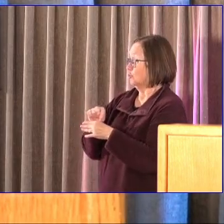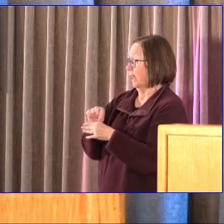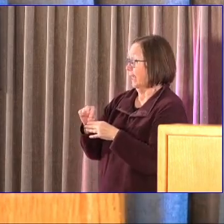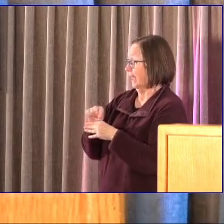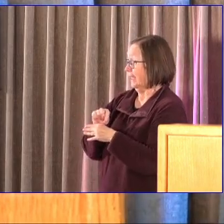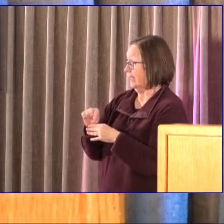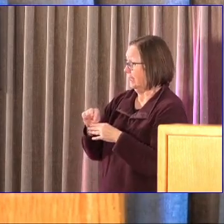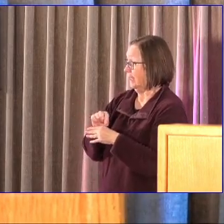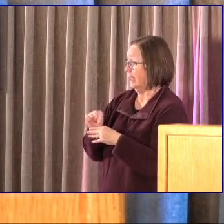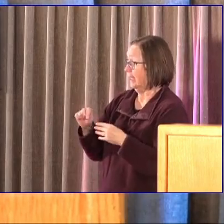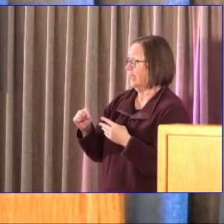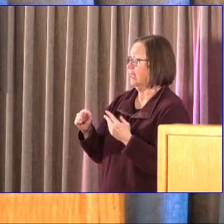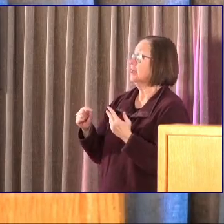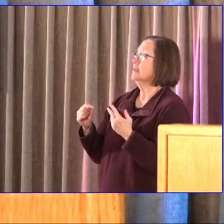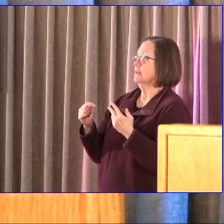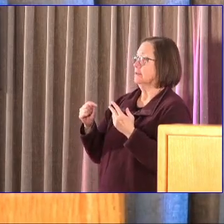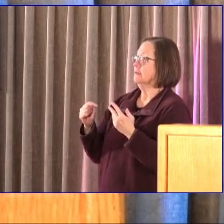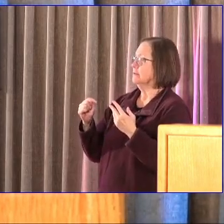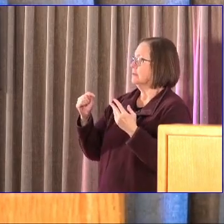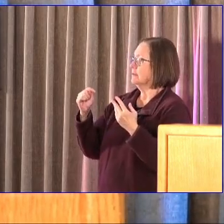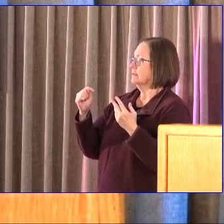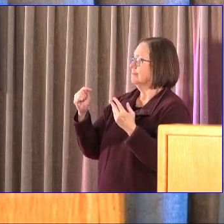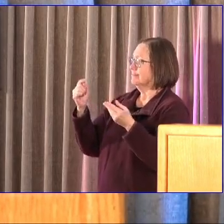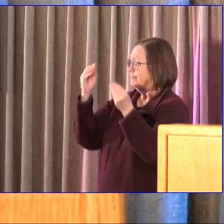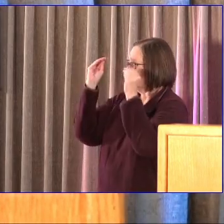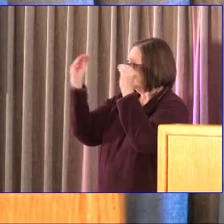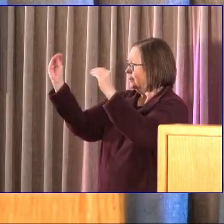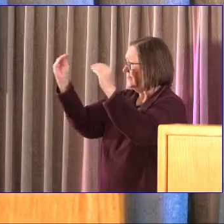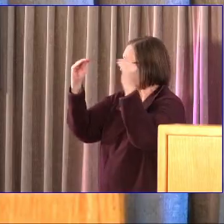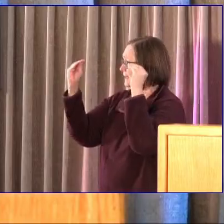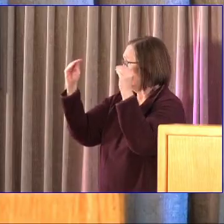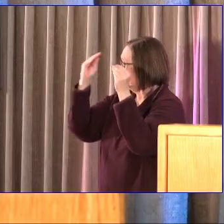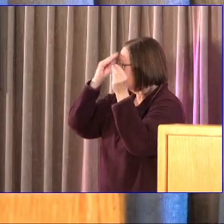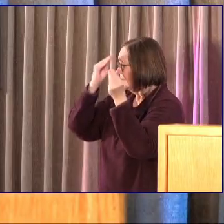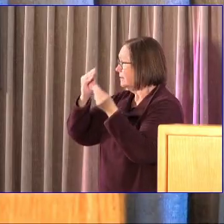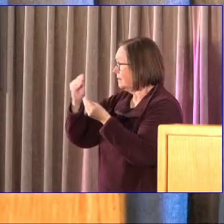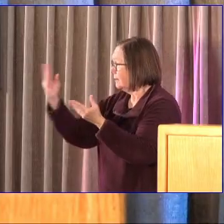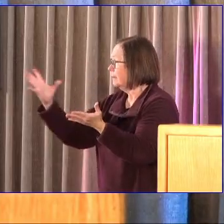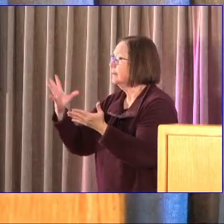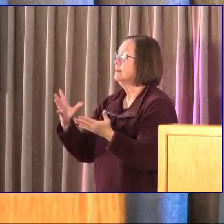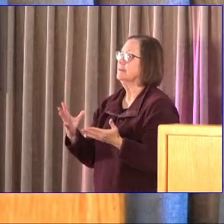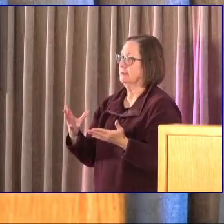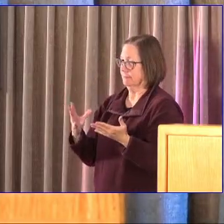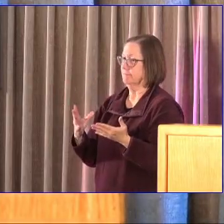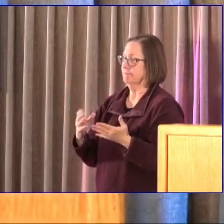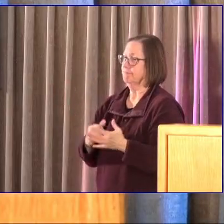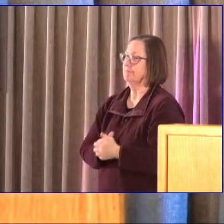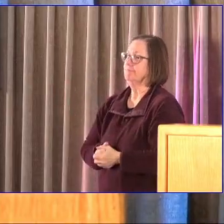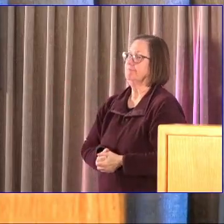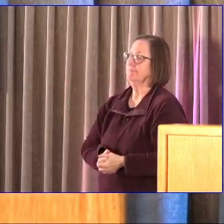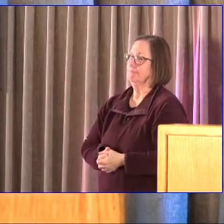kind of programming and the things that we want to do proactively within our community to make sure that those particular issues, those biases